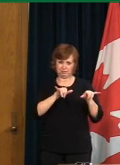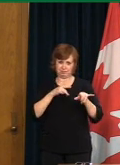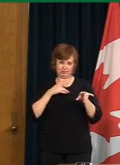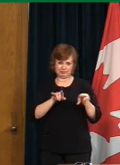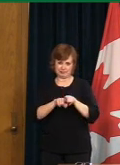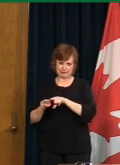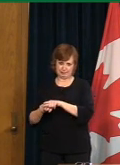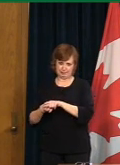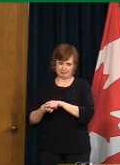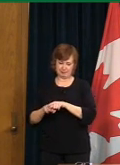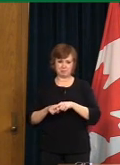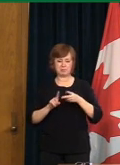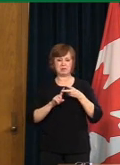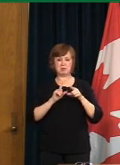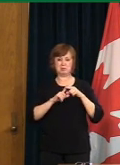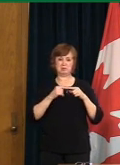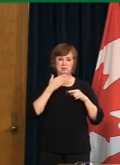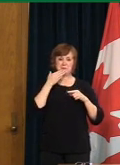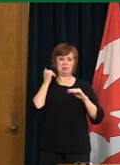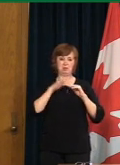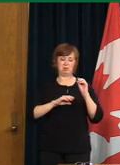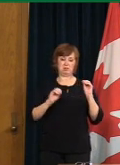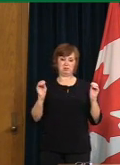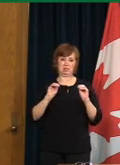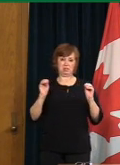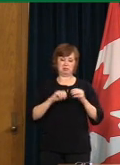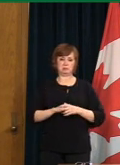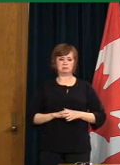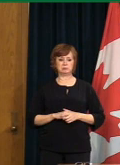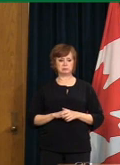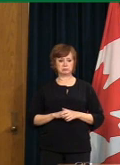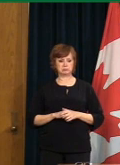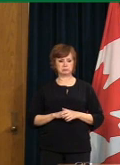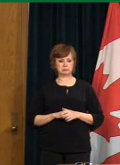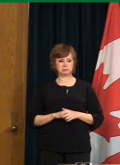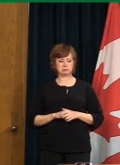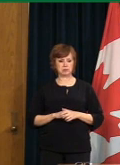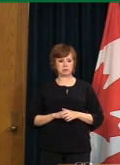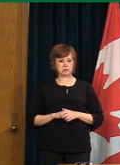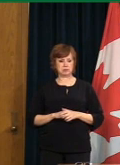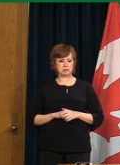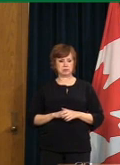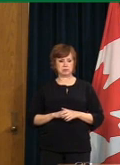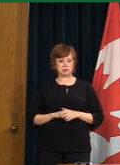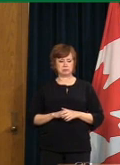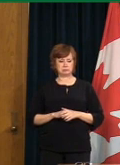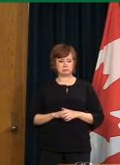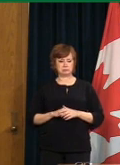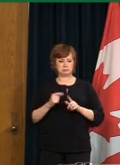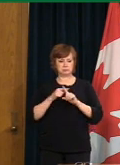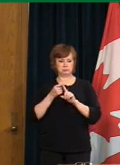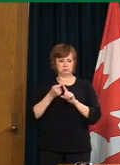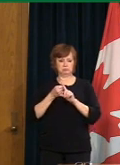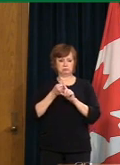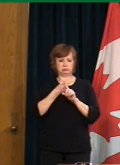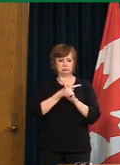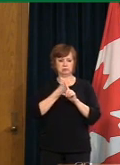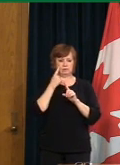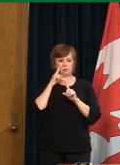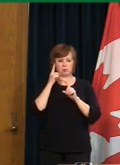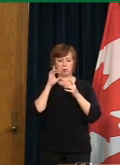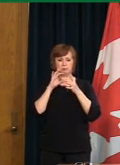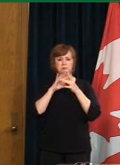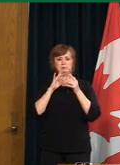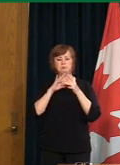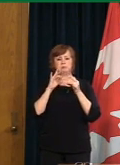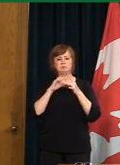be in many cases all that we have at this point in time. On a little different note is for those